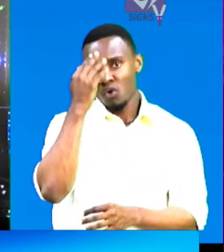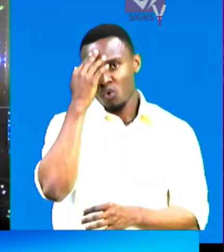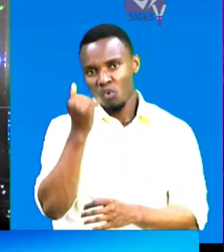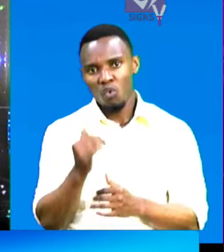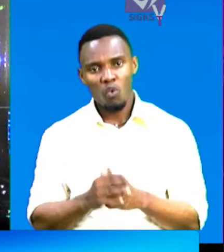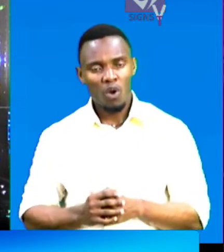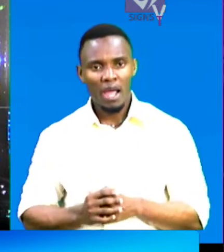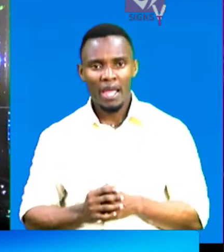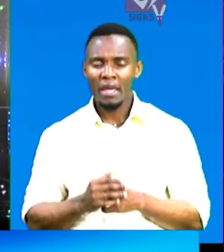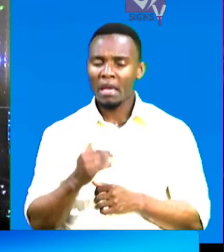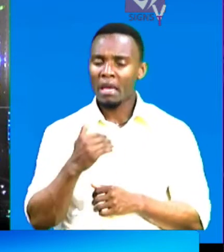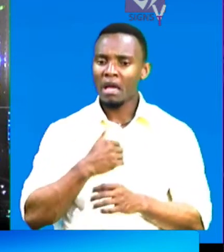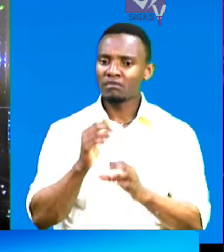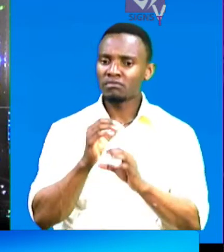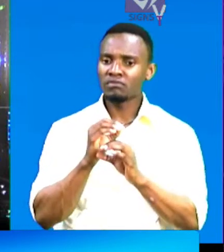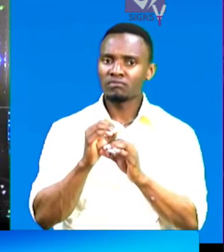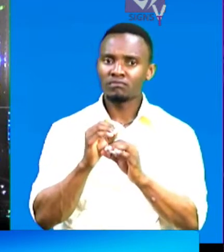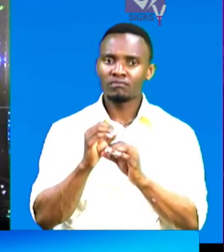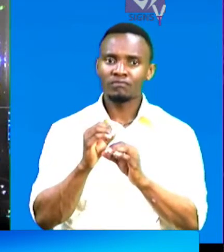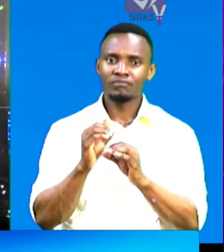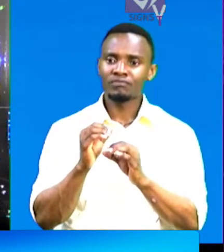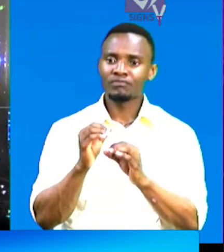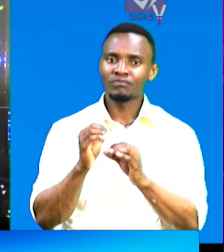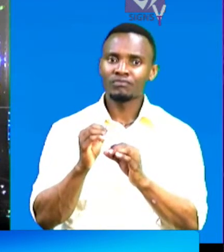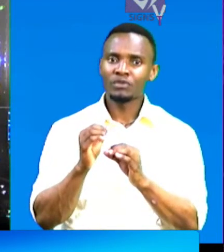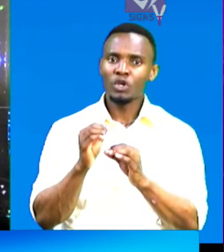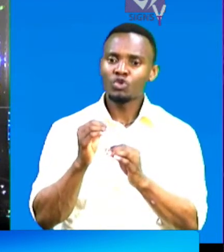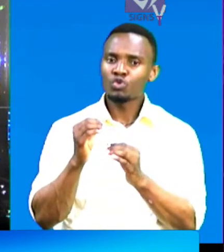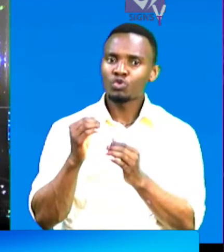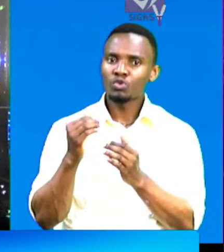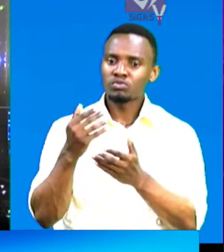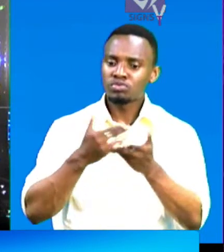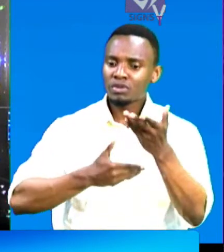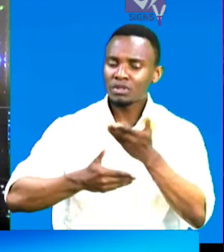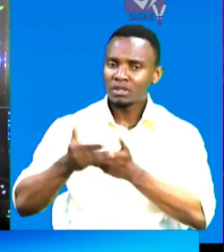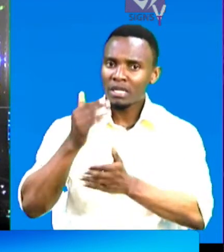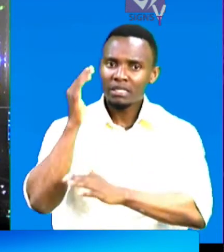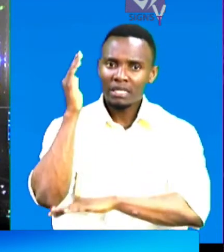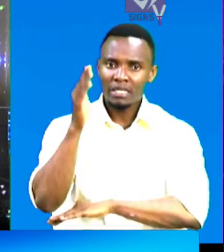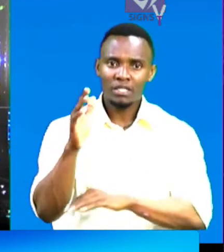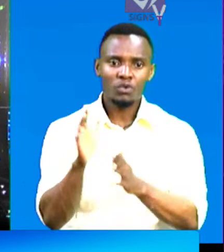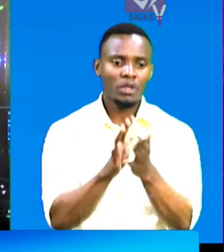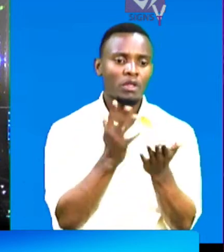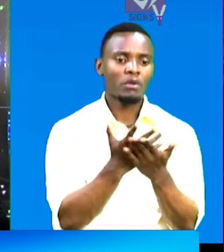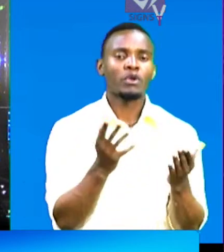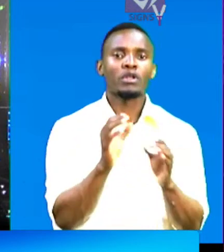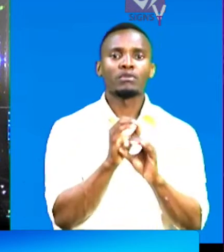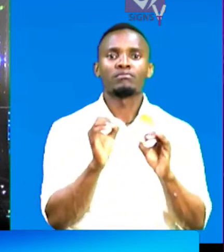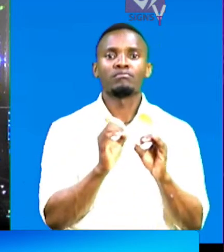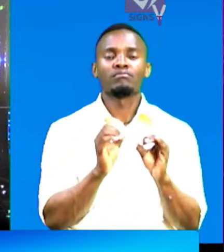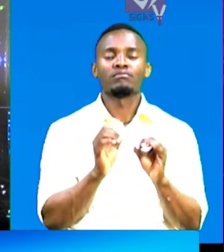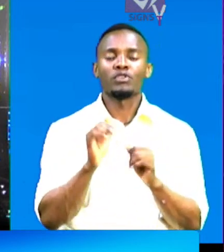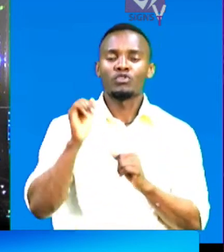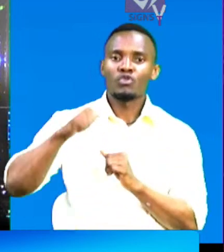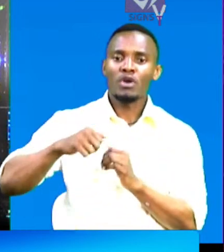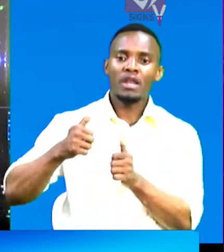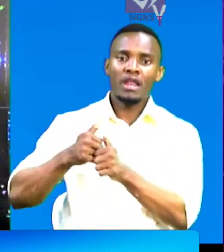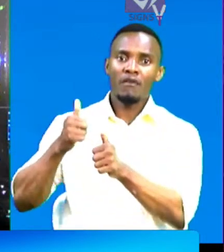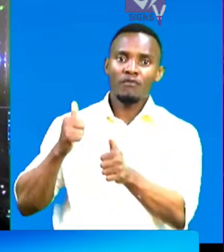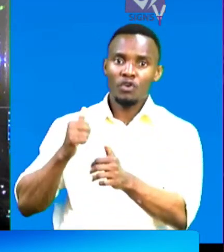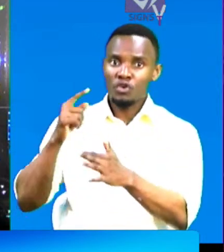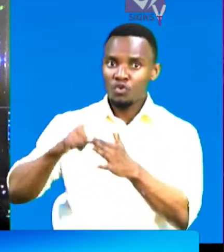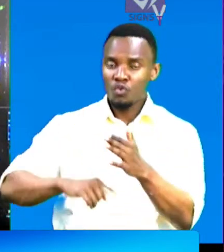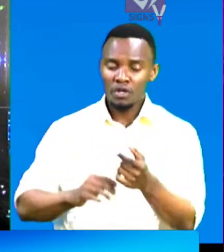is no need to deal directly with the physical products. You can avoid the following: